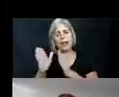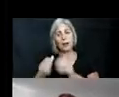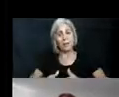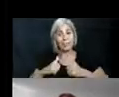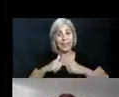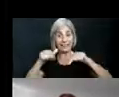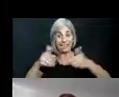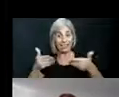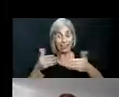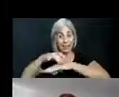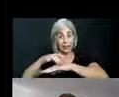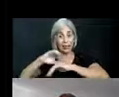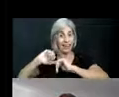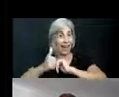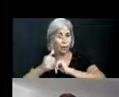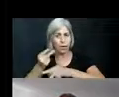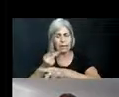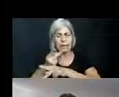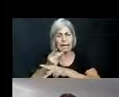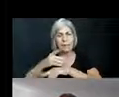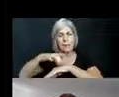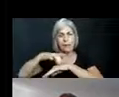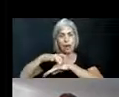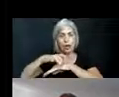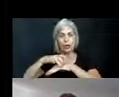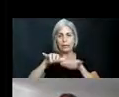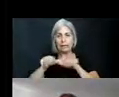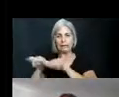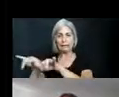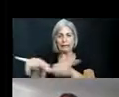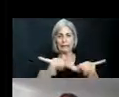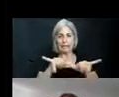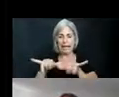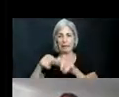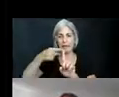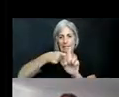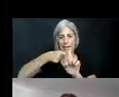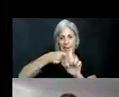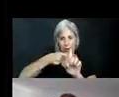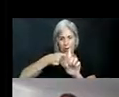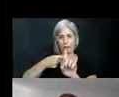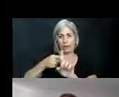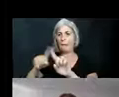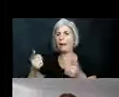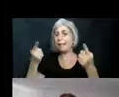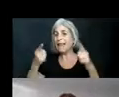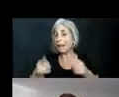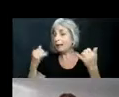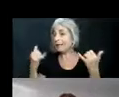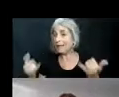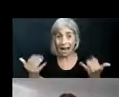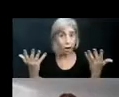by keeping the earth at a stable temperature. But unfortunately what we're doing now is